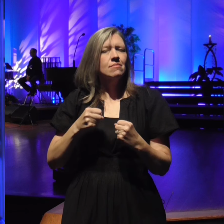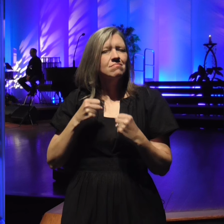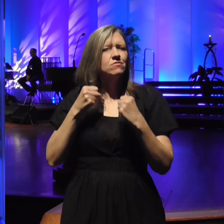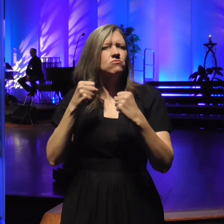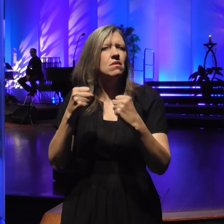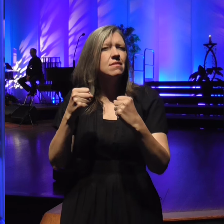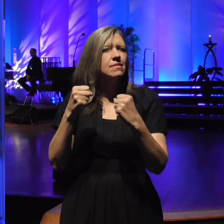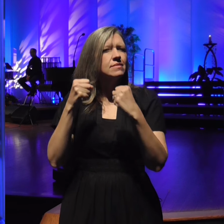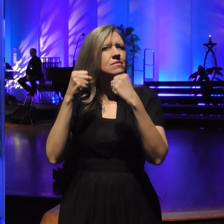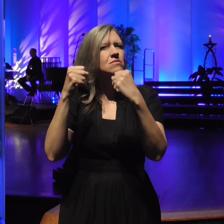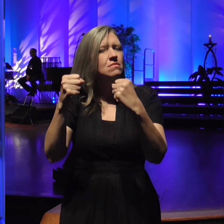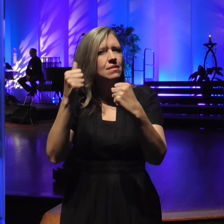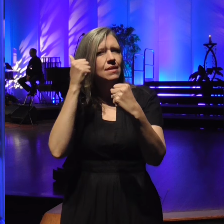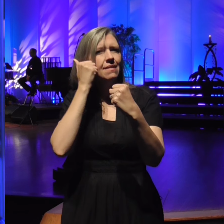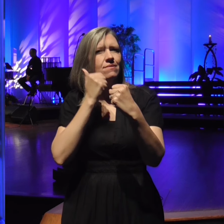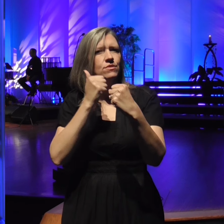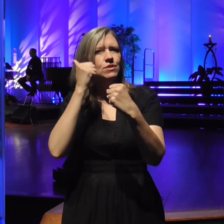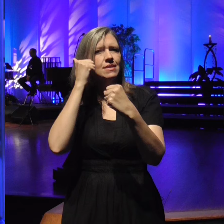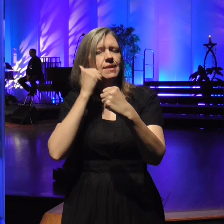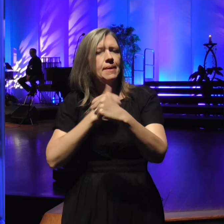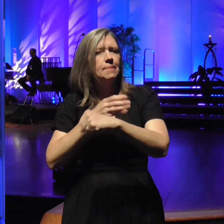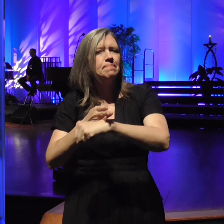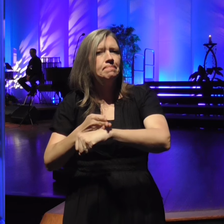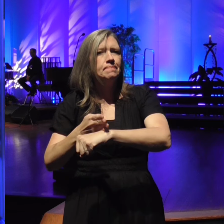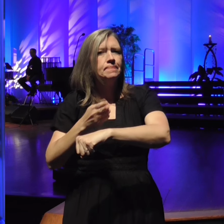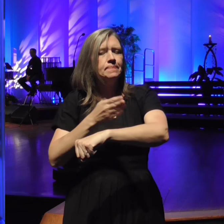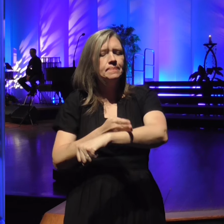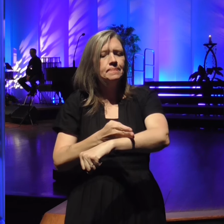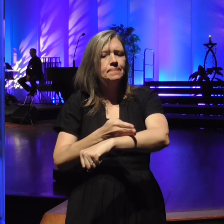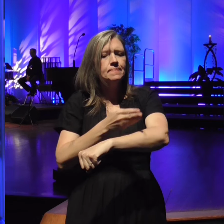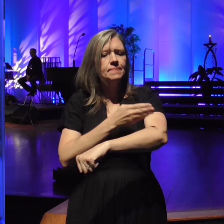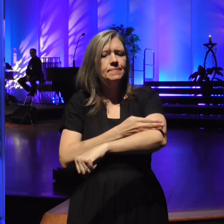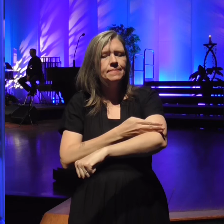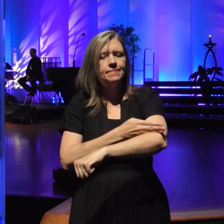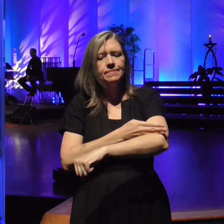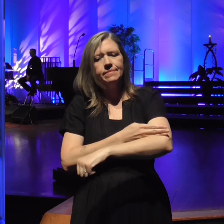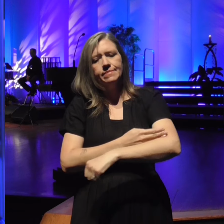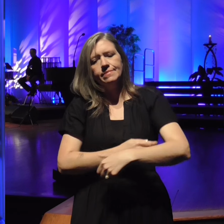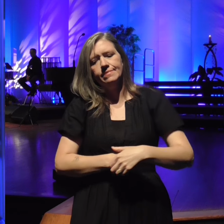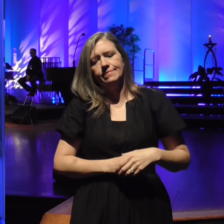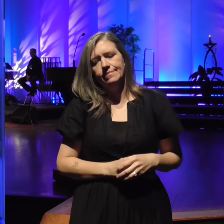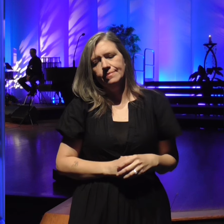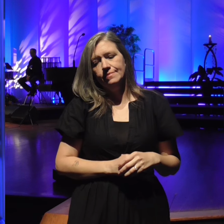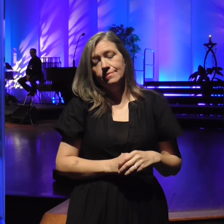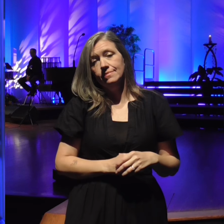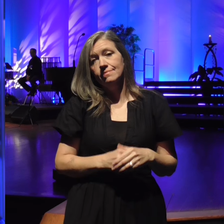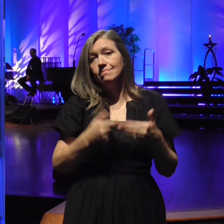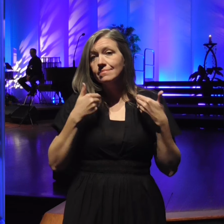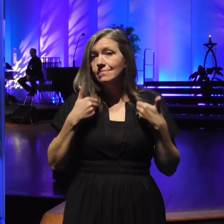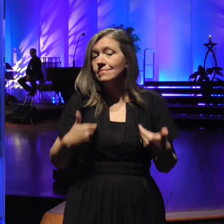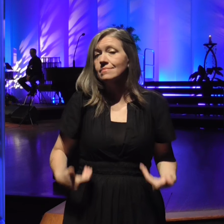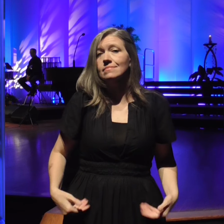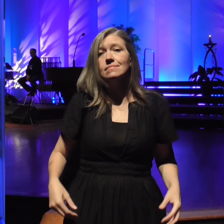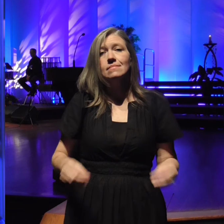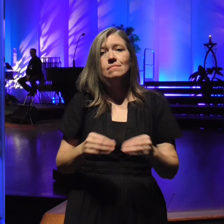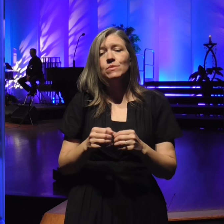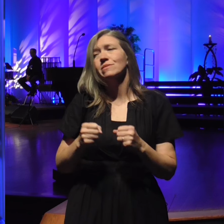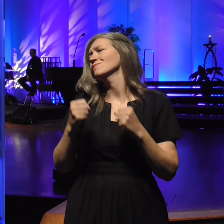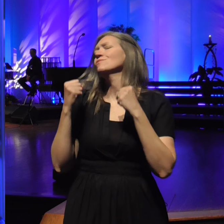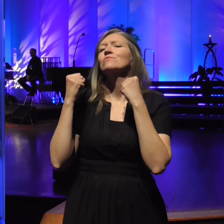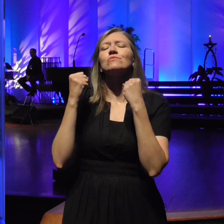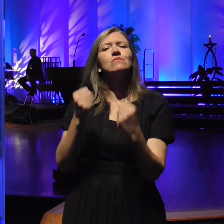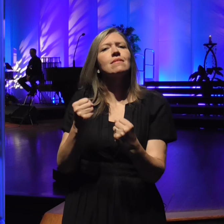pure faith, and I am stronger every moment, every